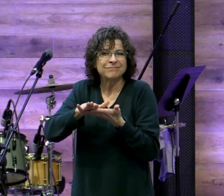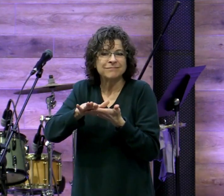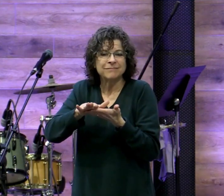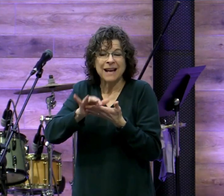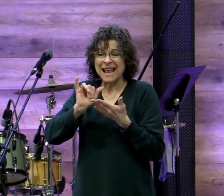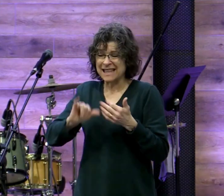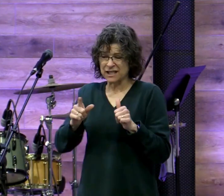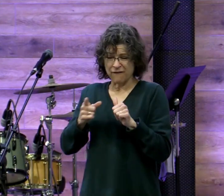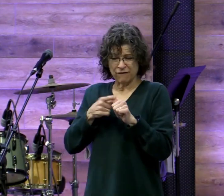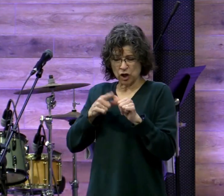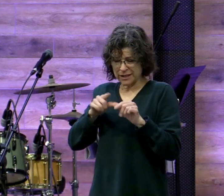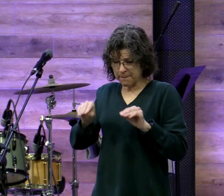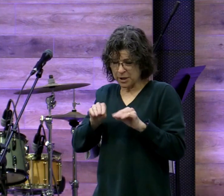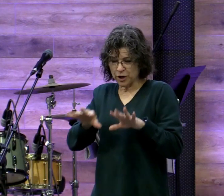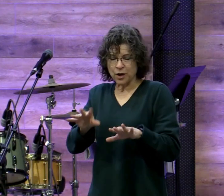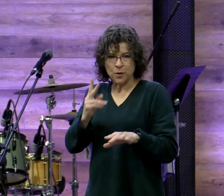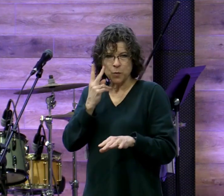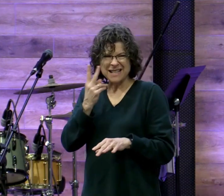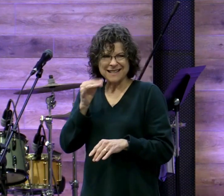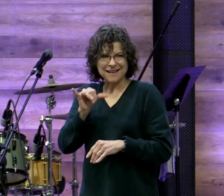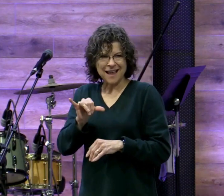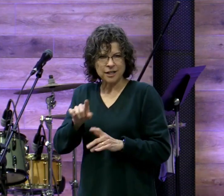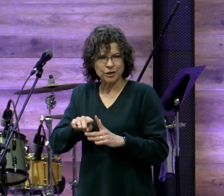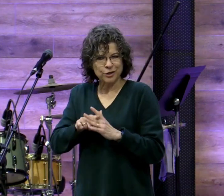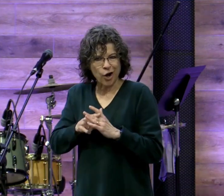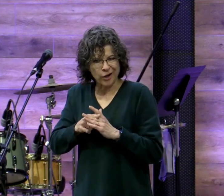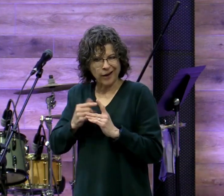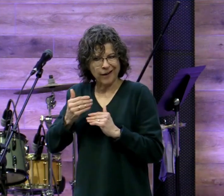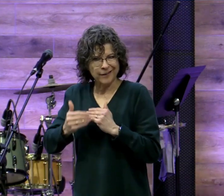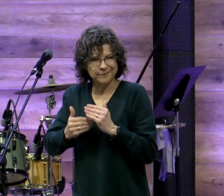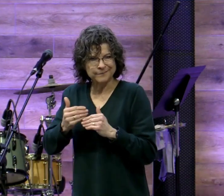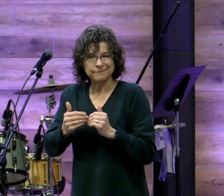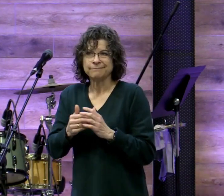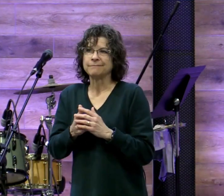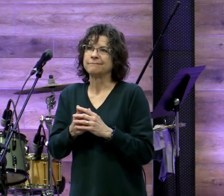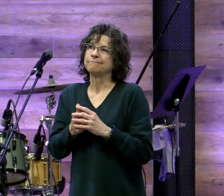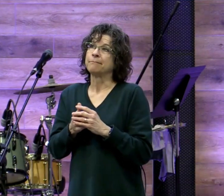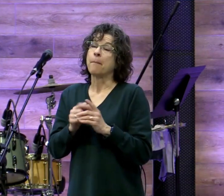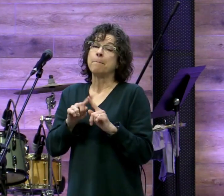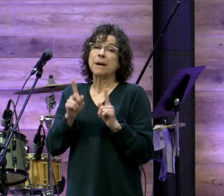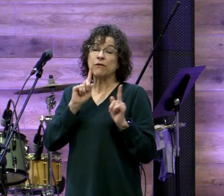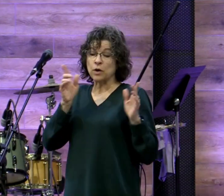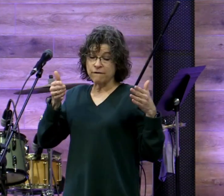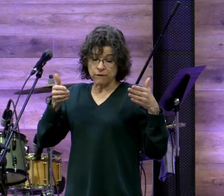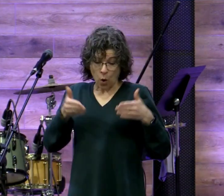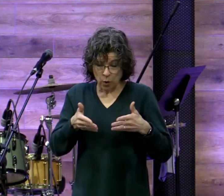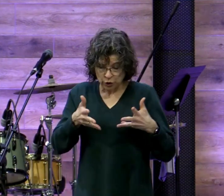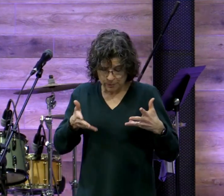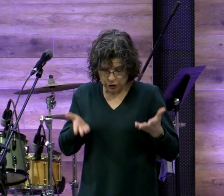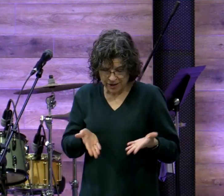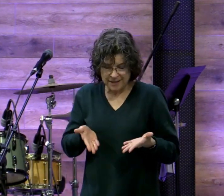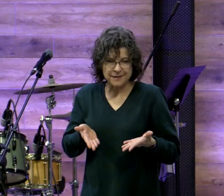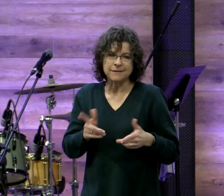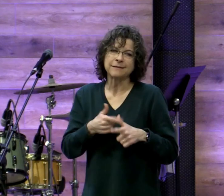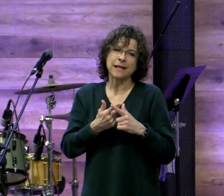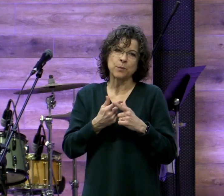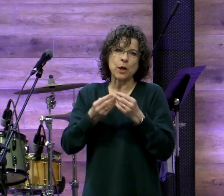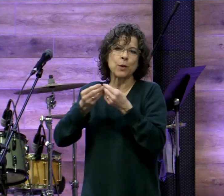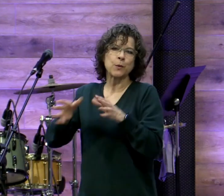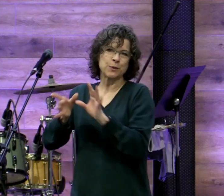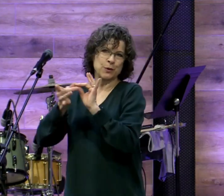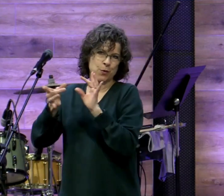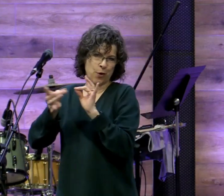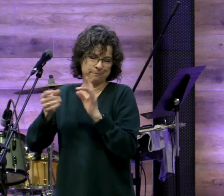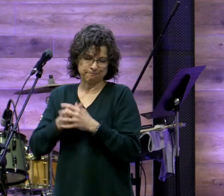us. Yet, we could focus too much here and lose the arc of the story, the narrative. Imagine